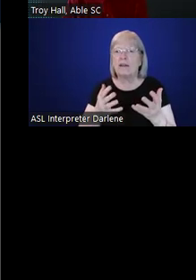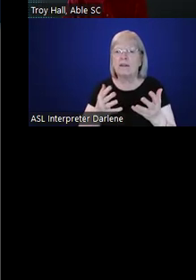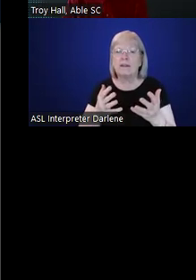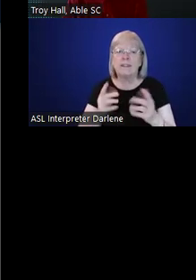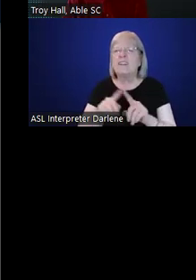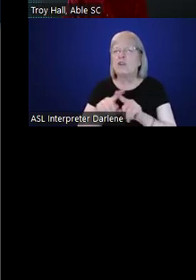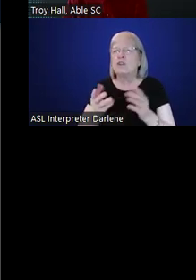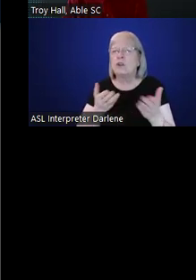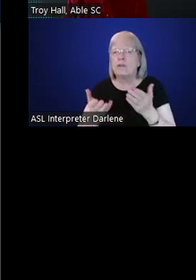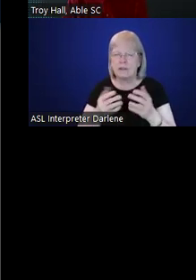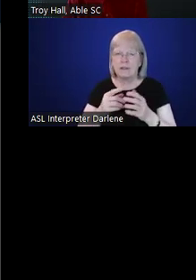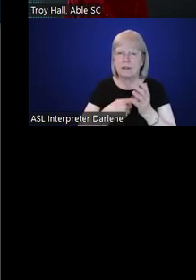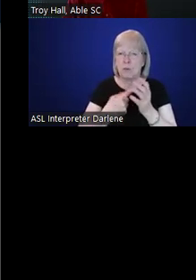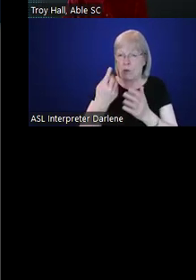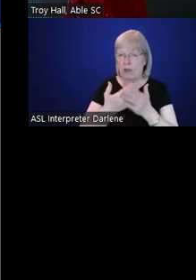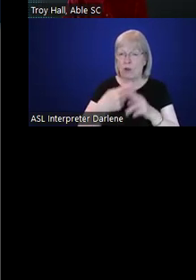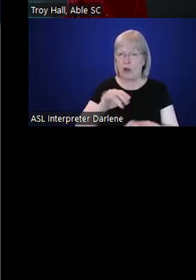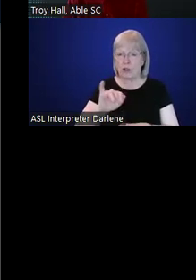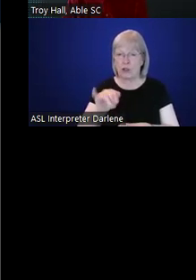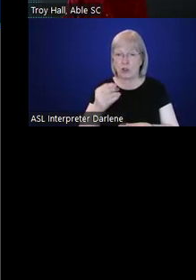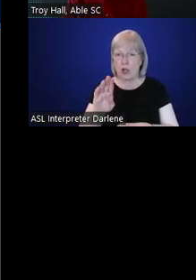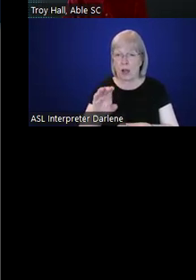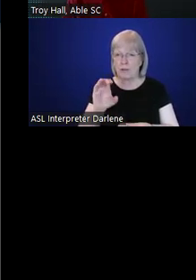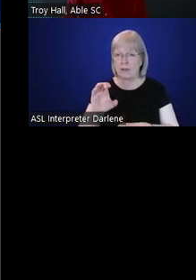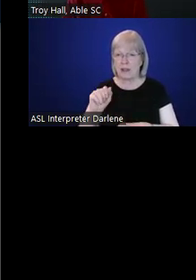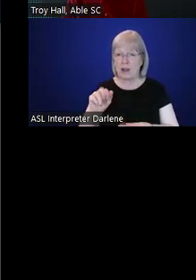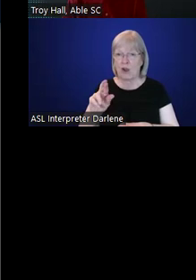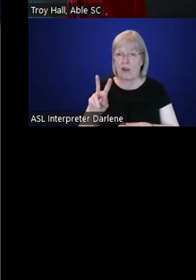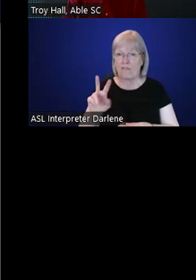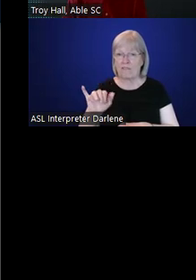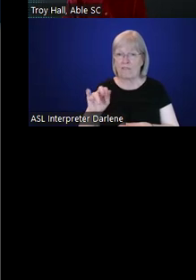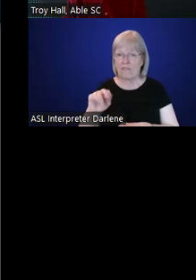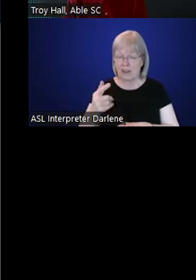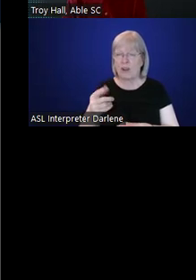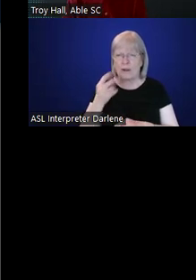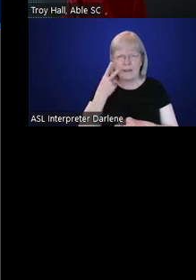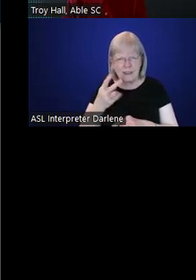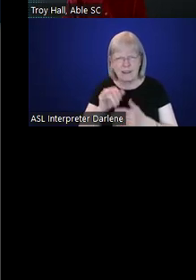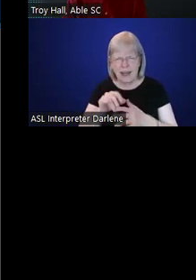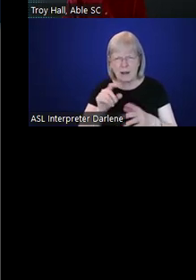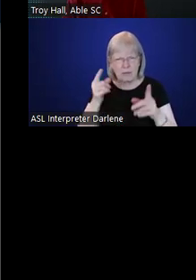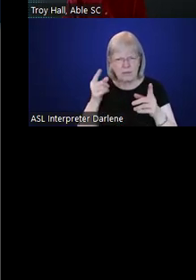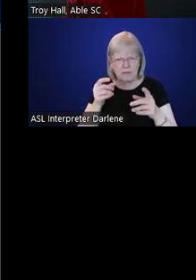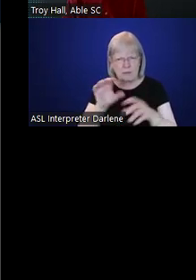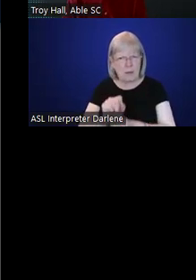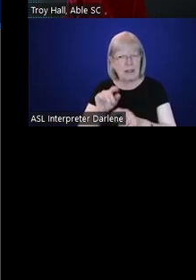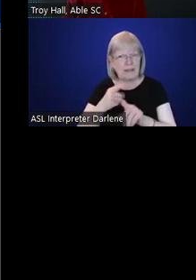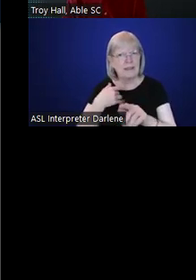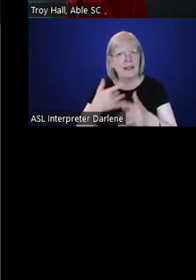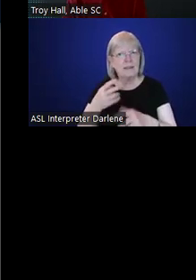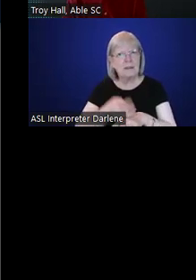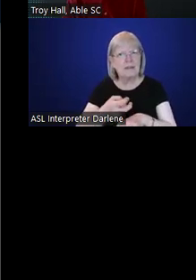to facilitate. And you can see a pattern where sometimes VR ends up relying on the